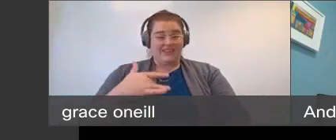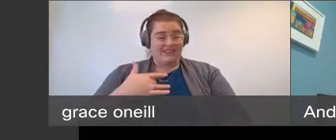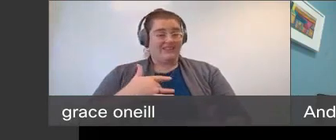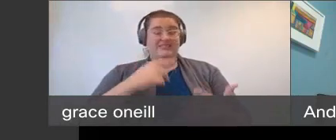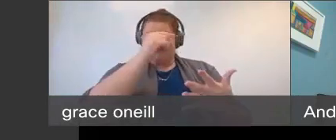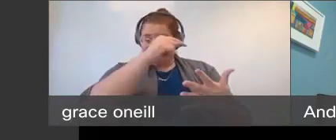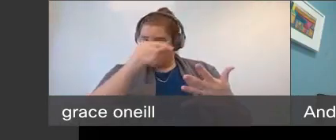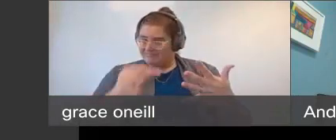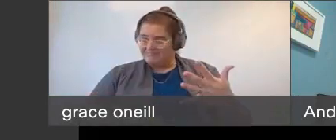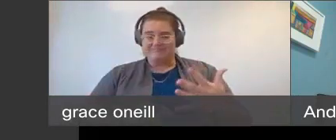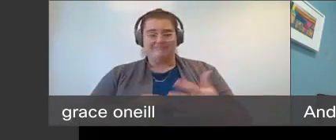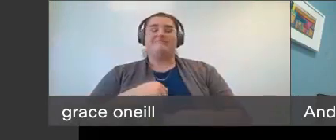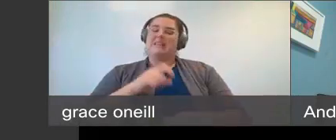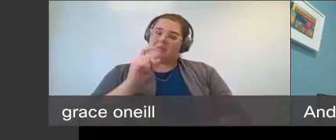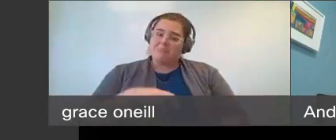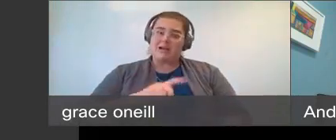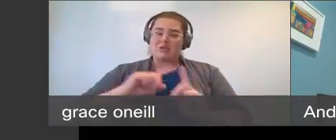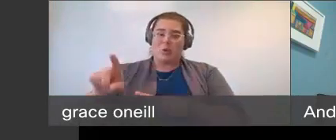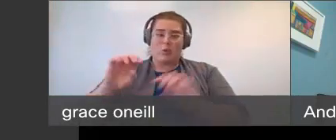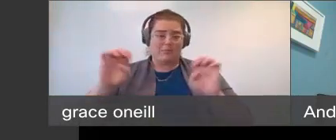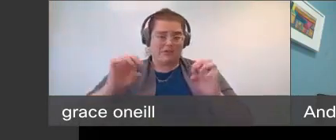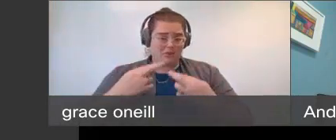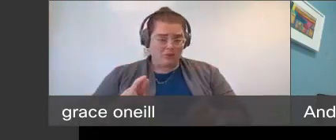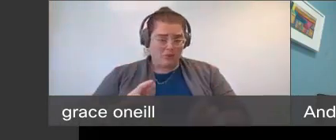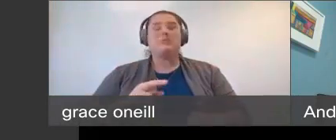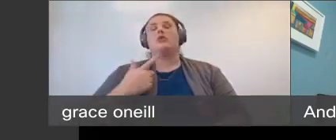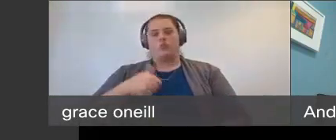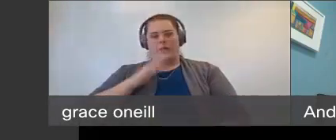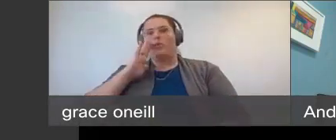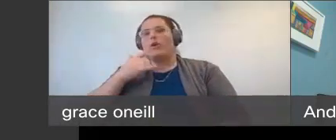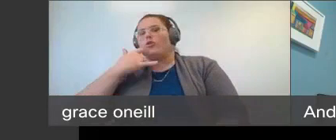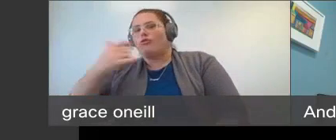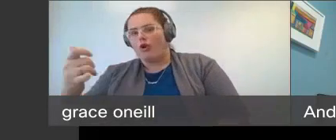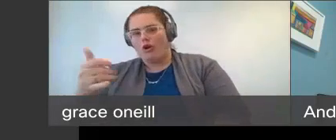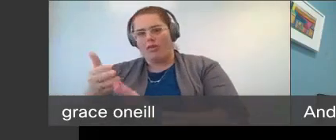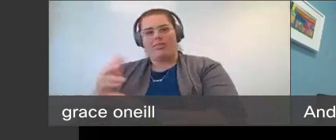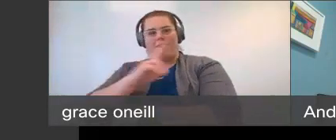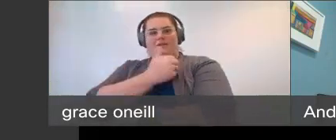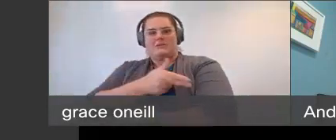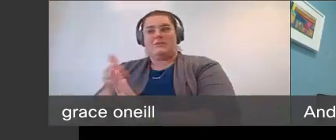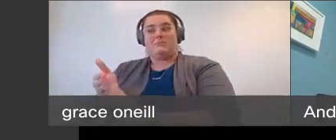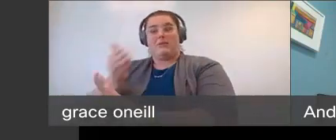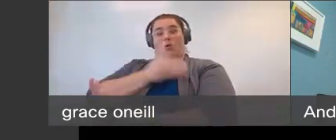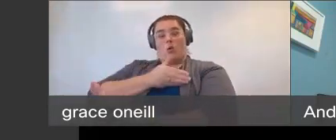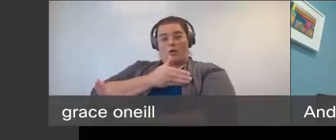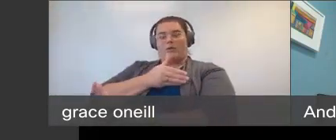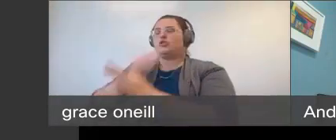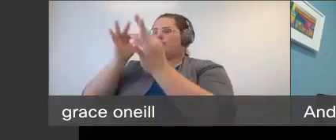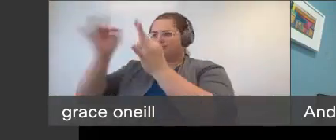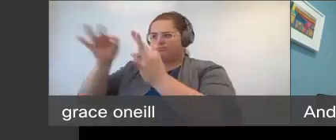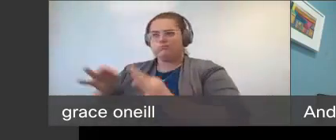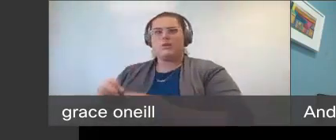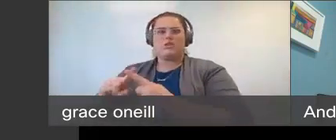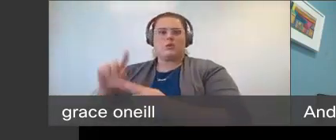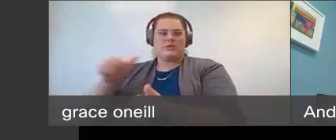wherever they're going and let them know. It helps oftentimes expedite the care that they're receiving and avoid some unnecessary tests they